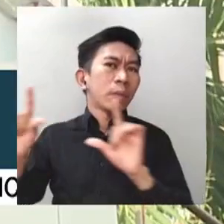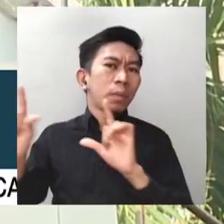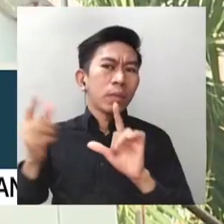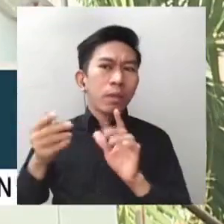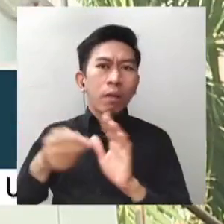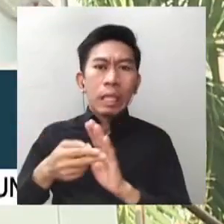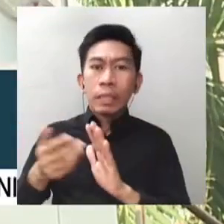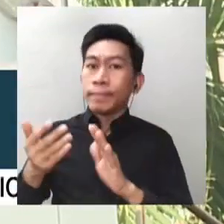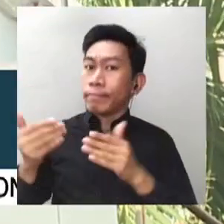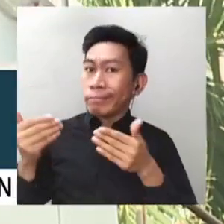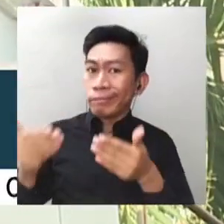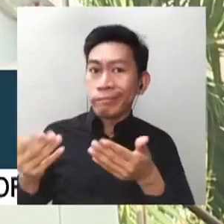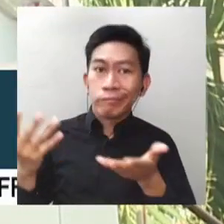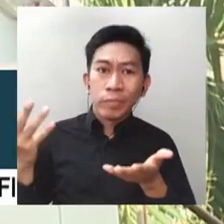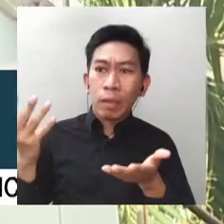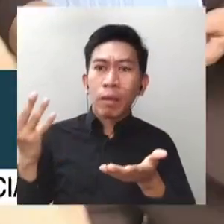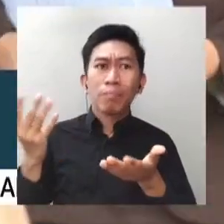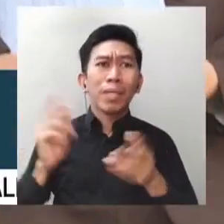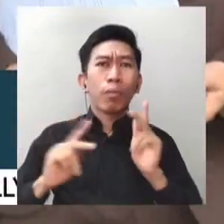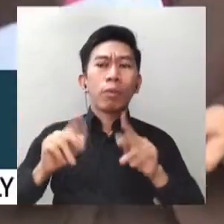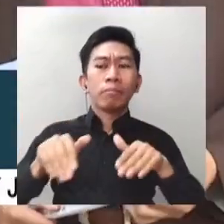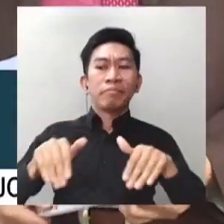discussion, right?